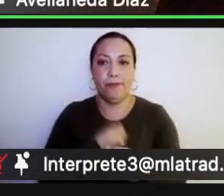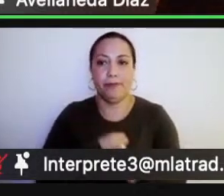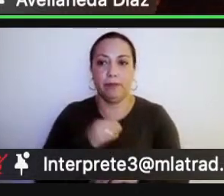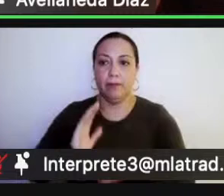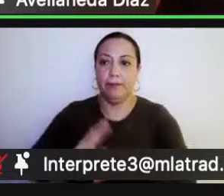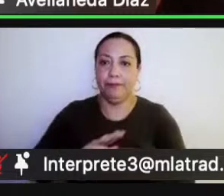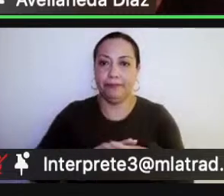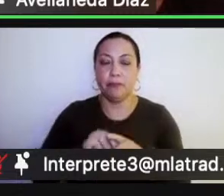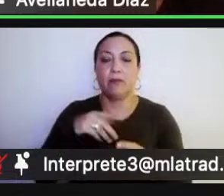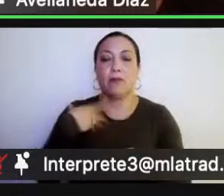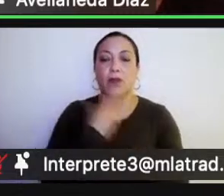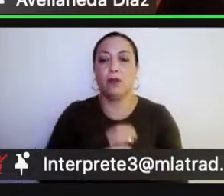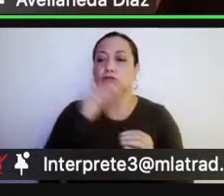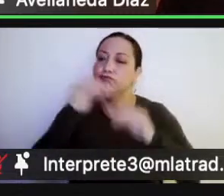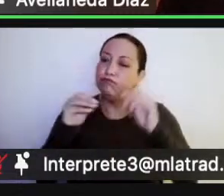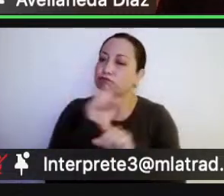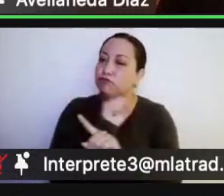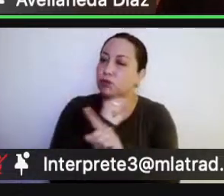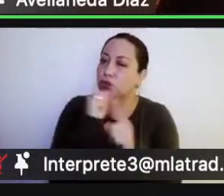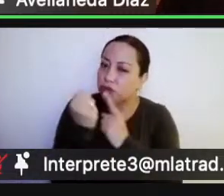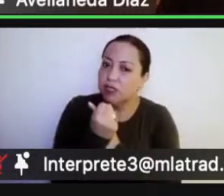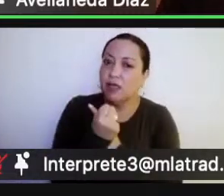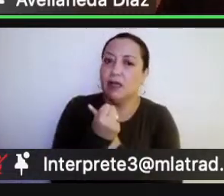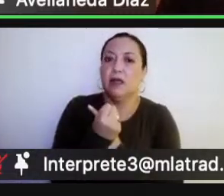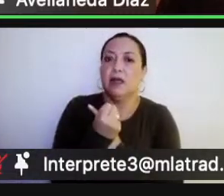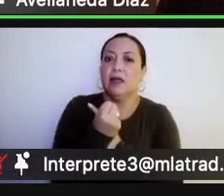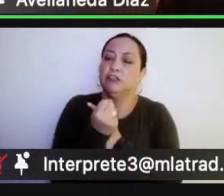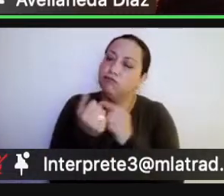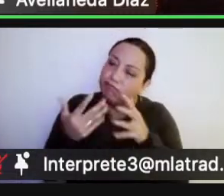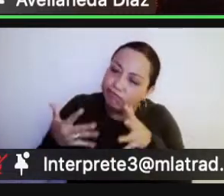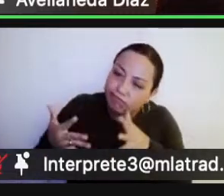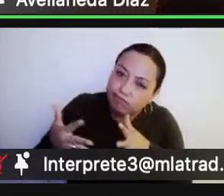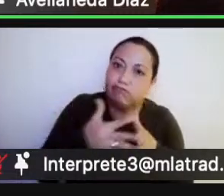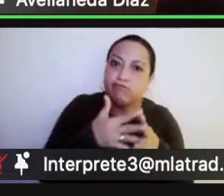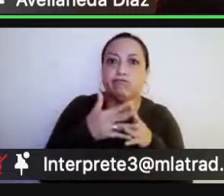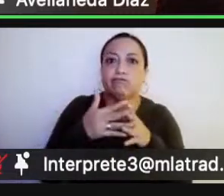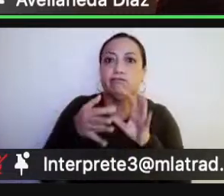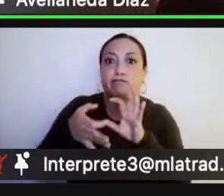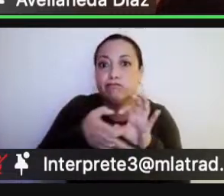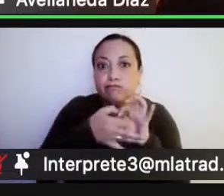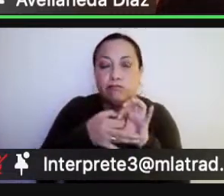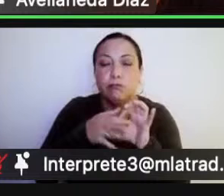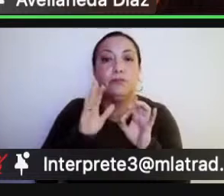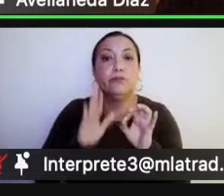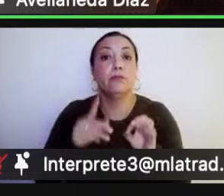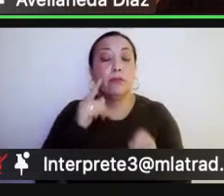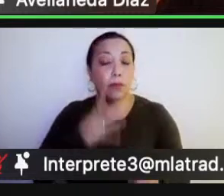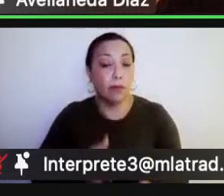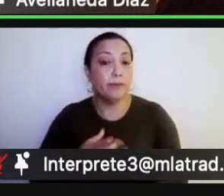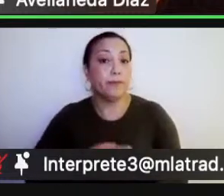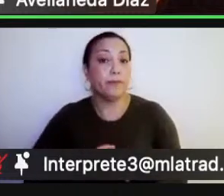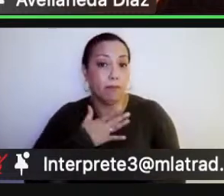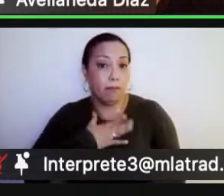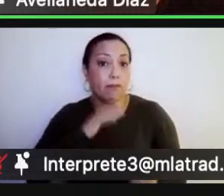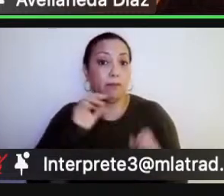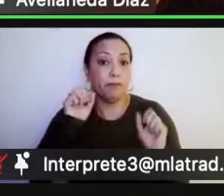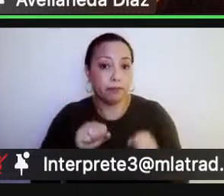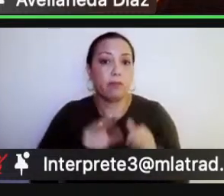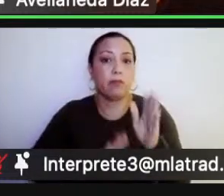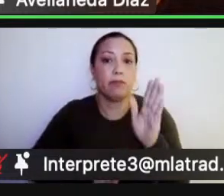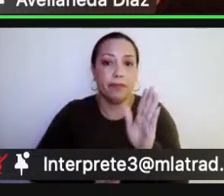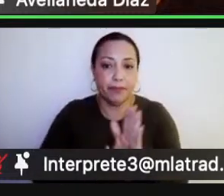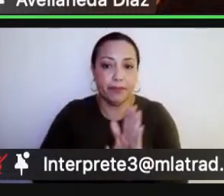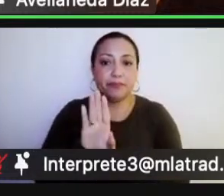call is to have cohesionate societies where the opportunities